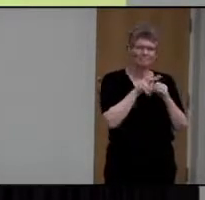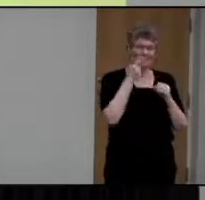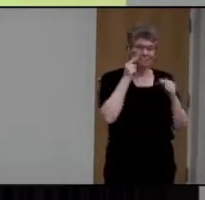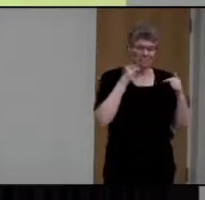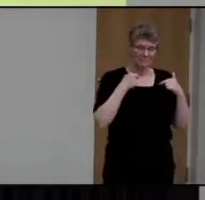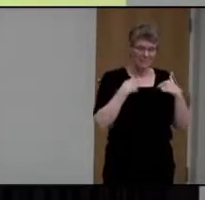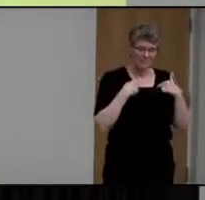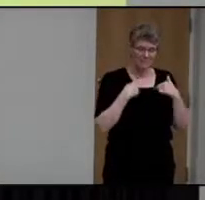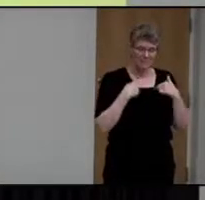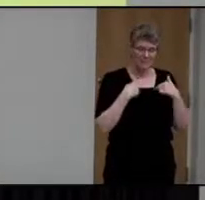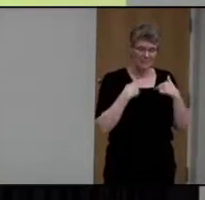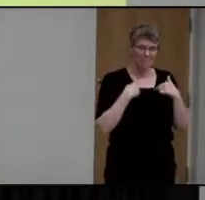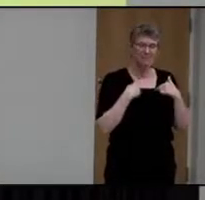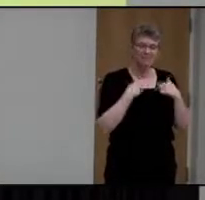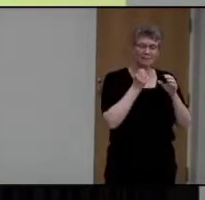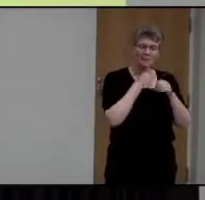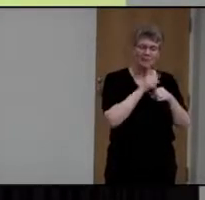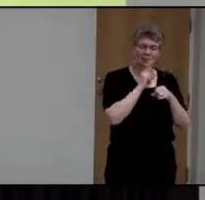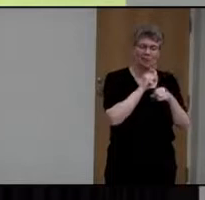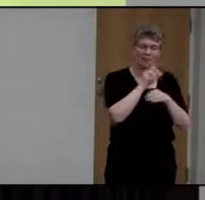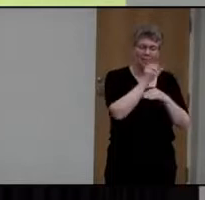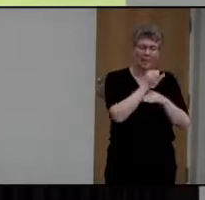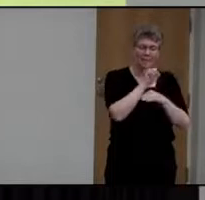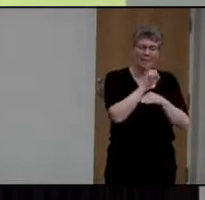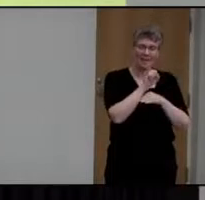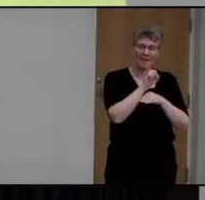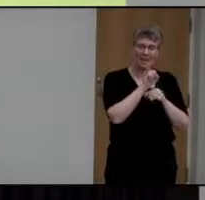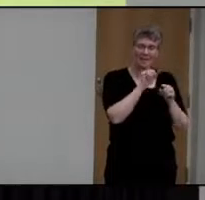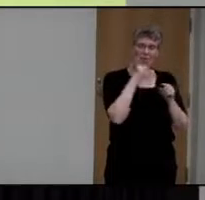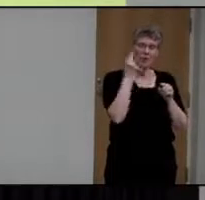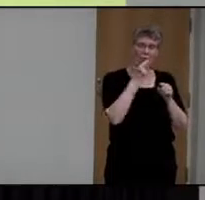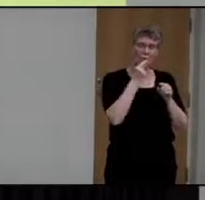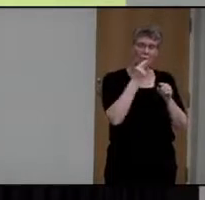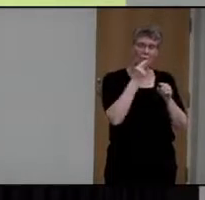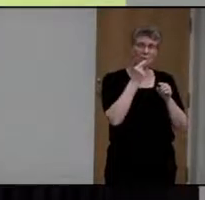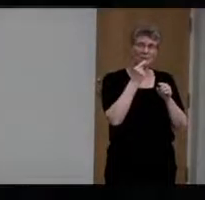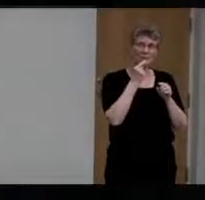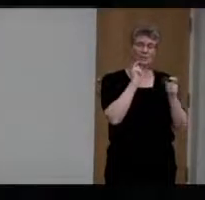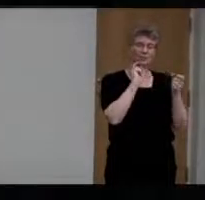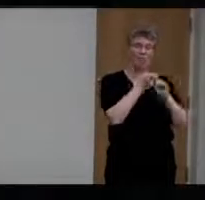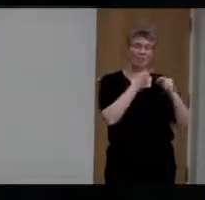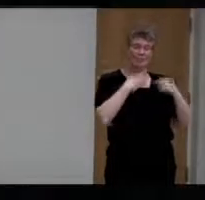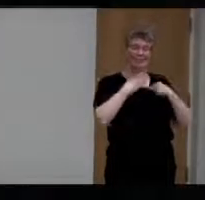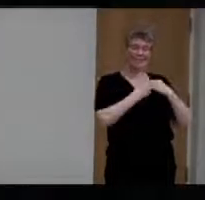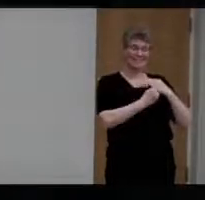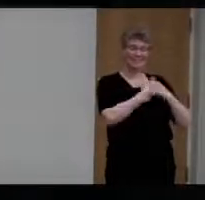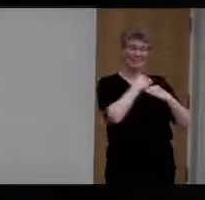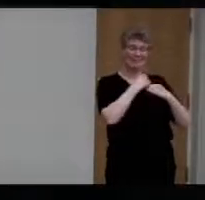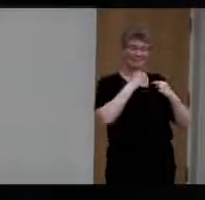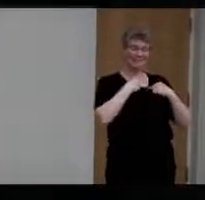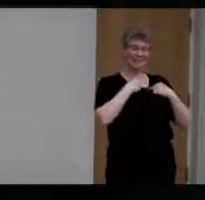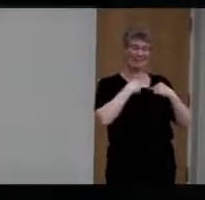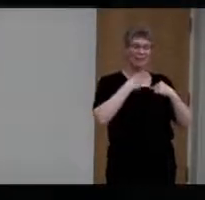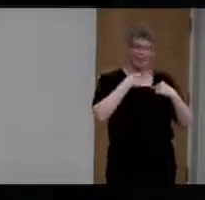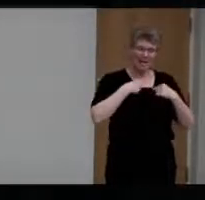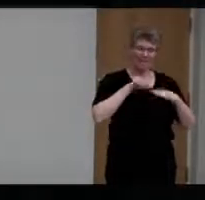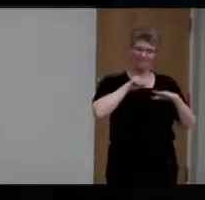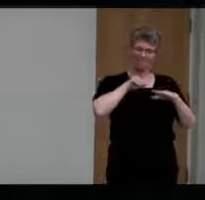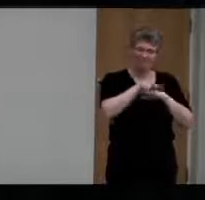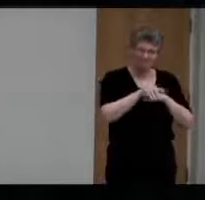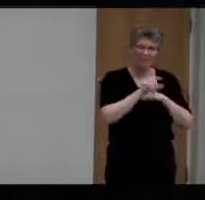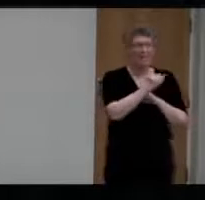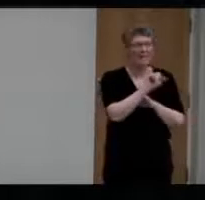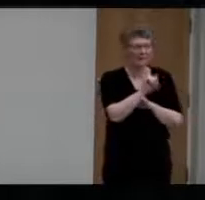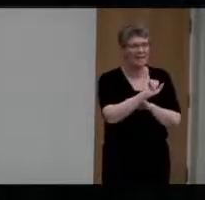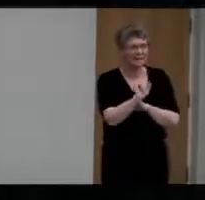make sure AI doesn't only shape you. Like, get in there and shape AI, whether that's through your legal systems and who you elect, or whether